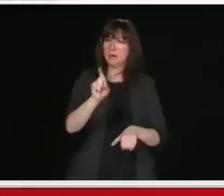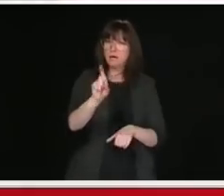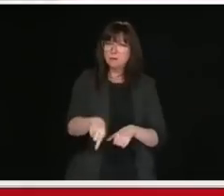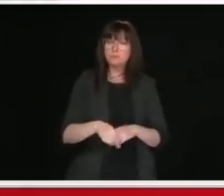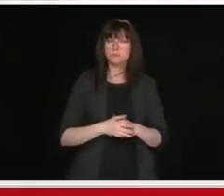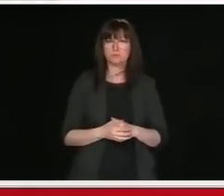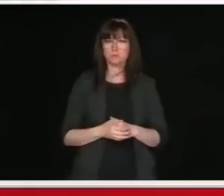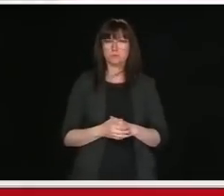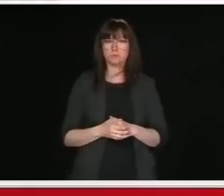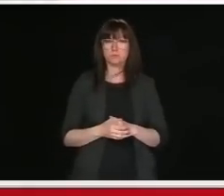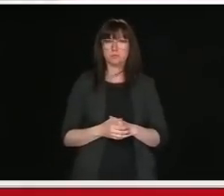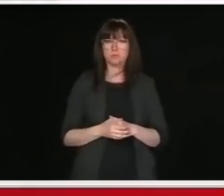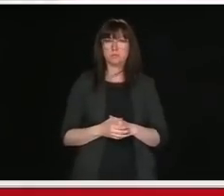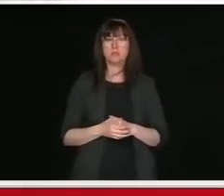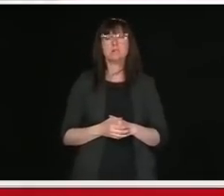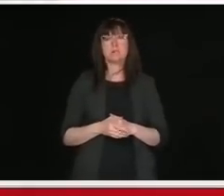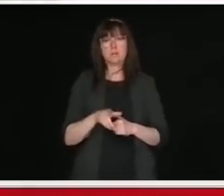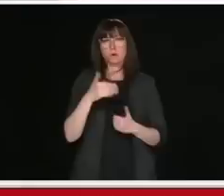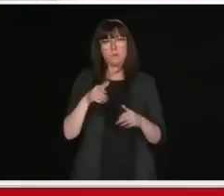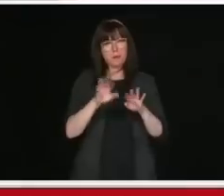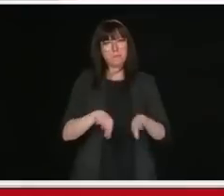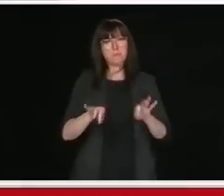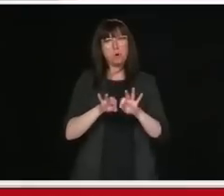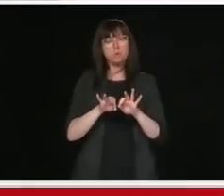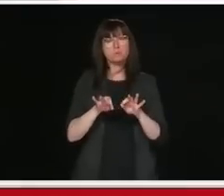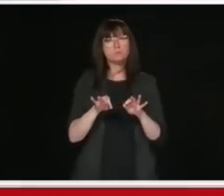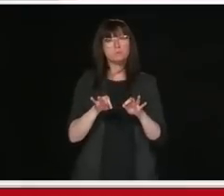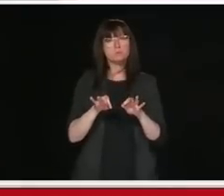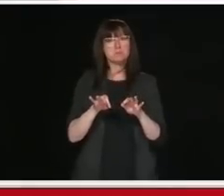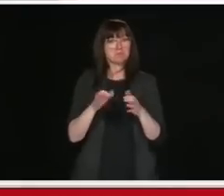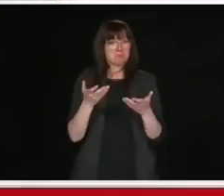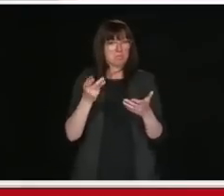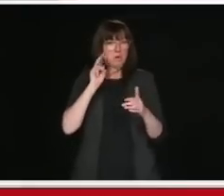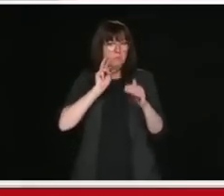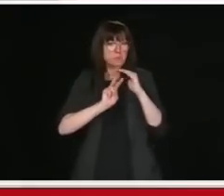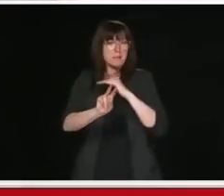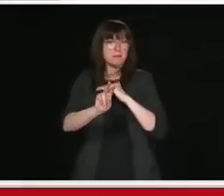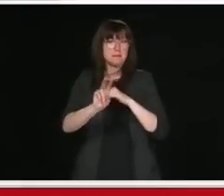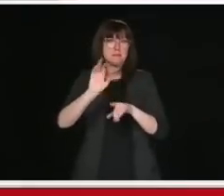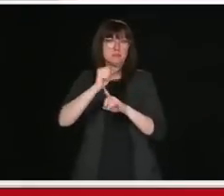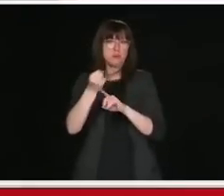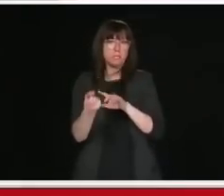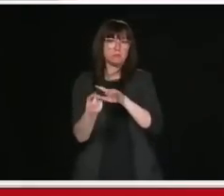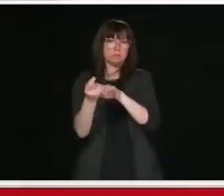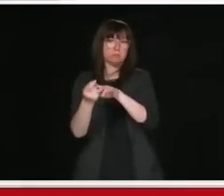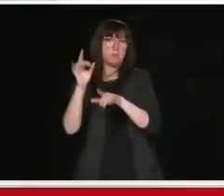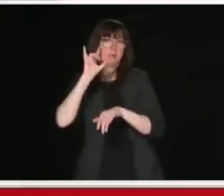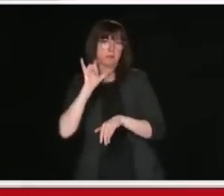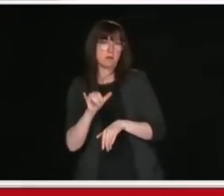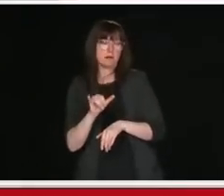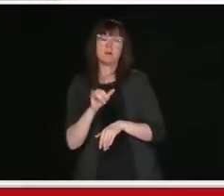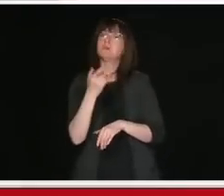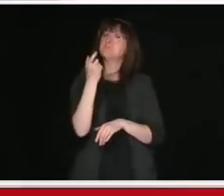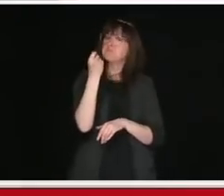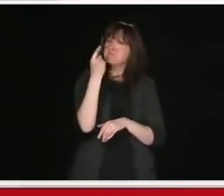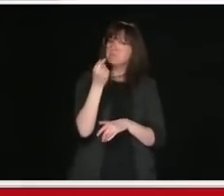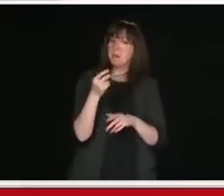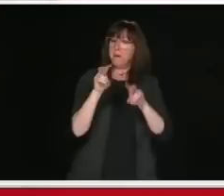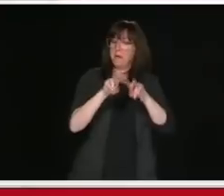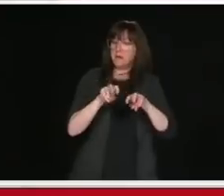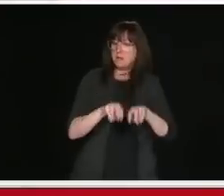months, we need more analysis on how people are behaving